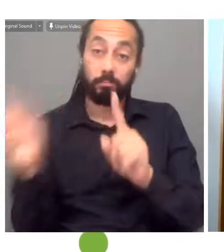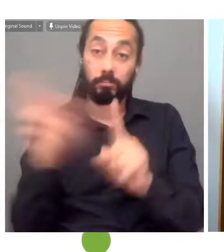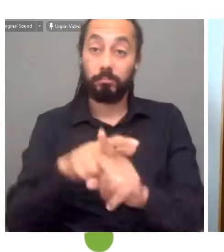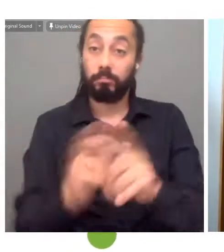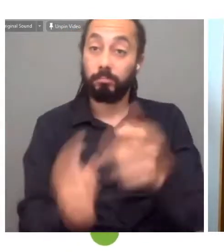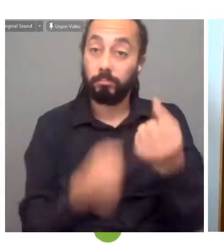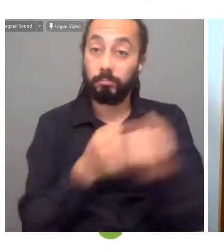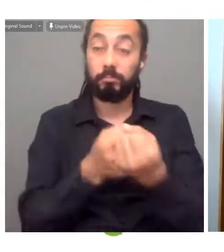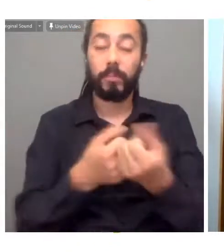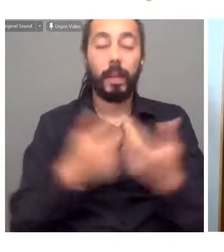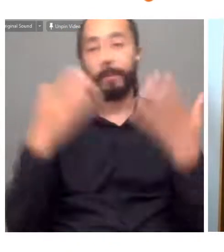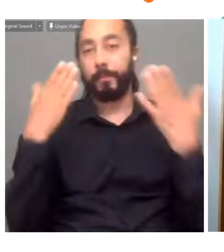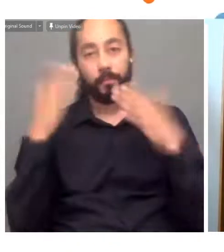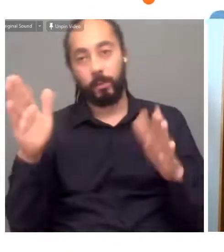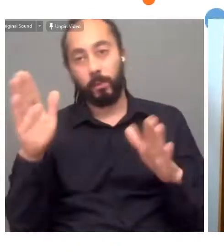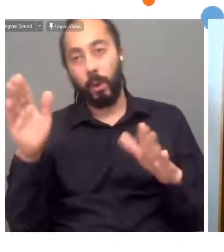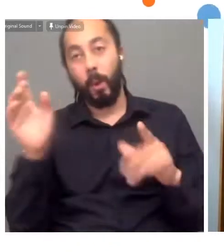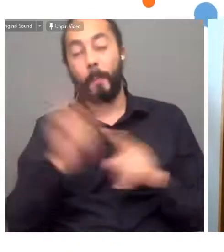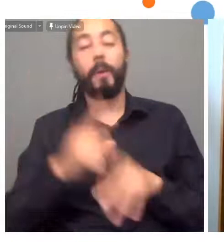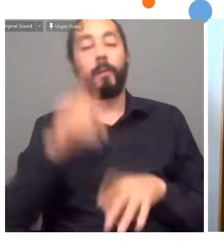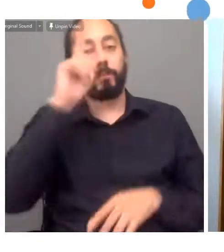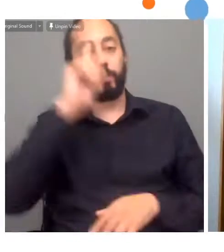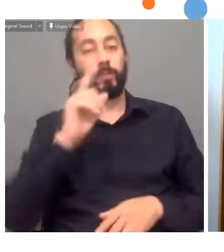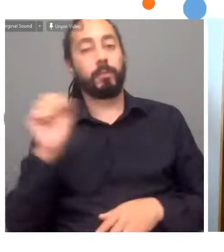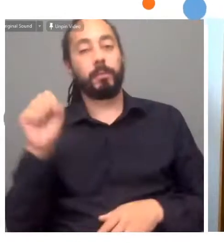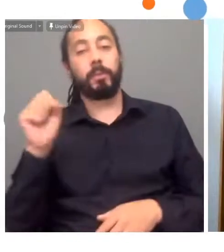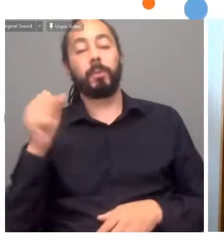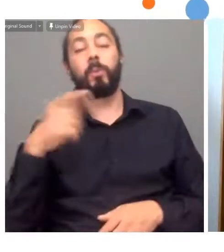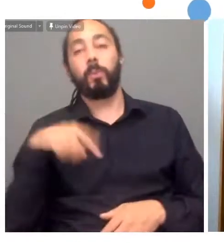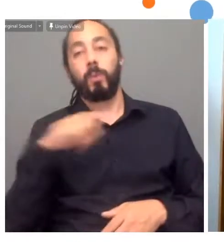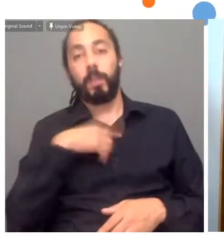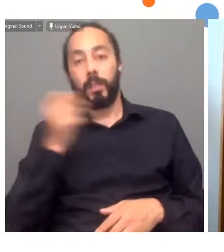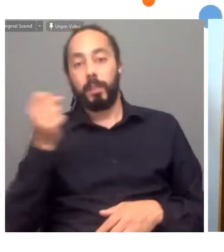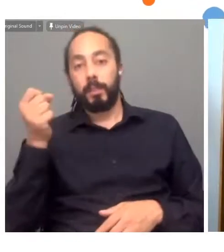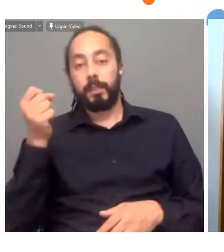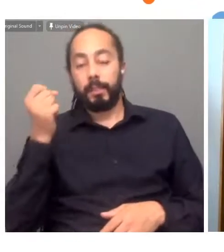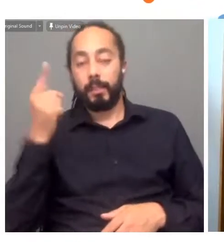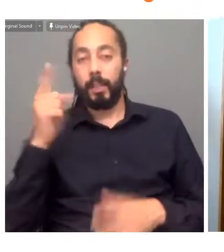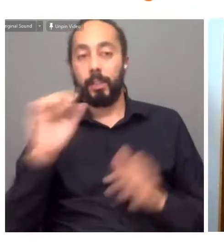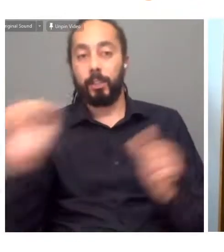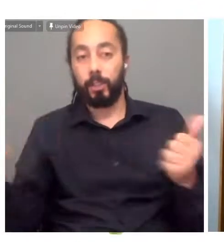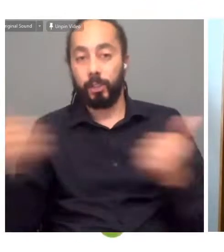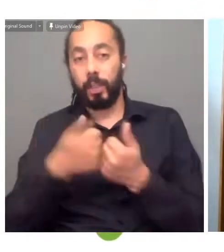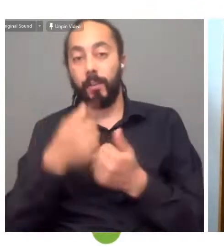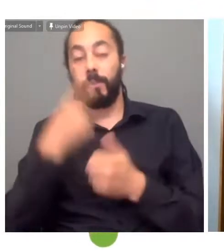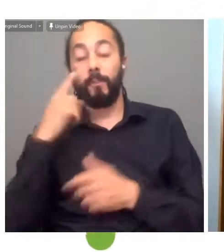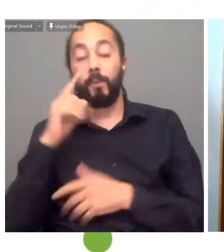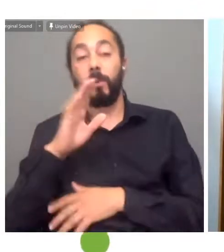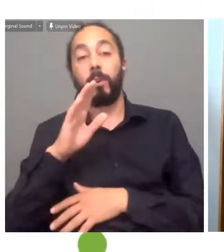yet, but definitely we understand the challenges for so many of your organizations